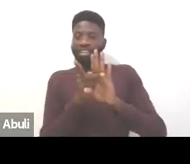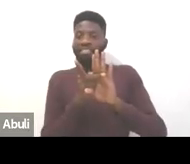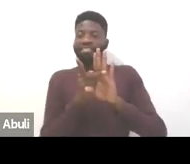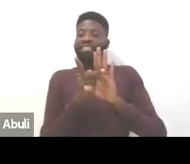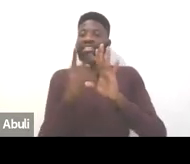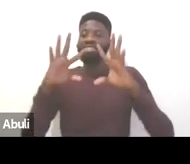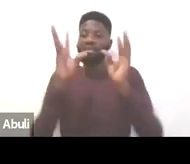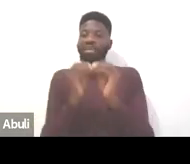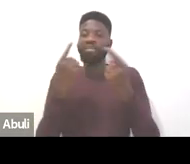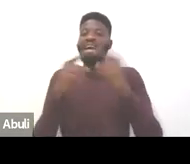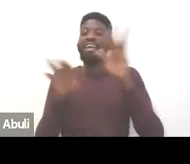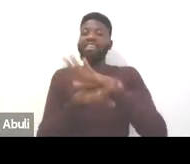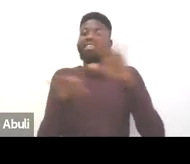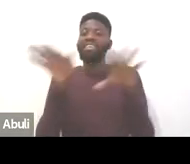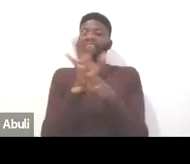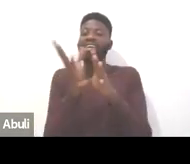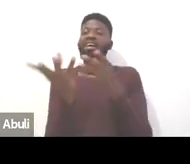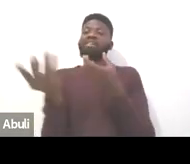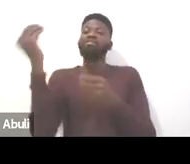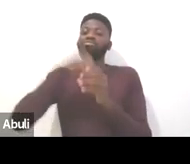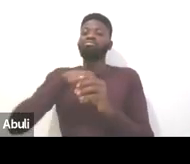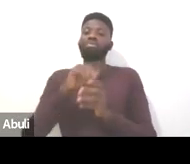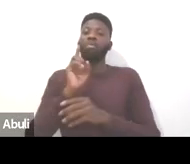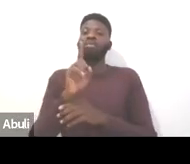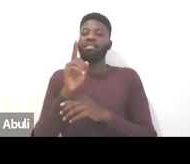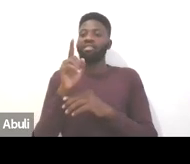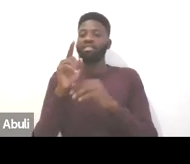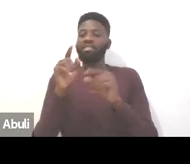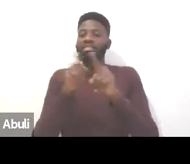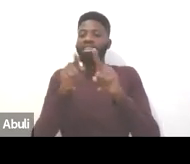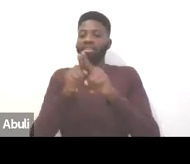go, but did not bother to highlight these things.